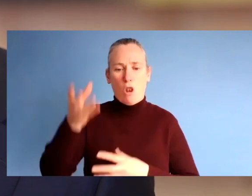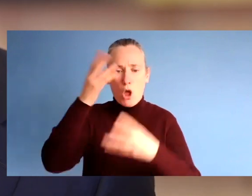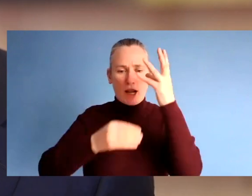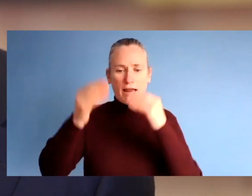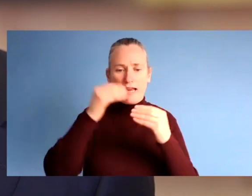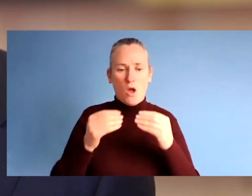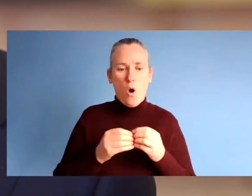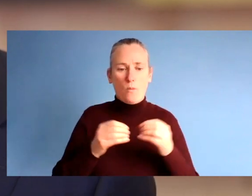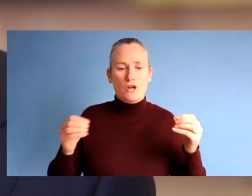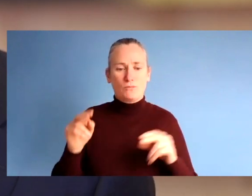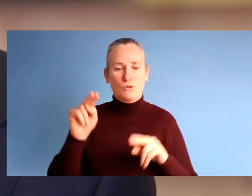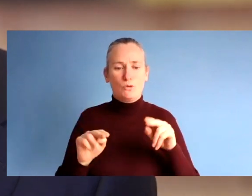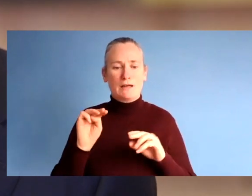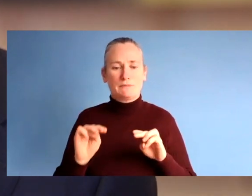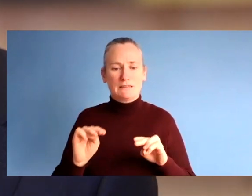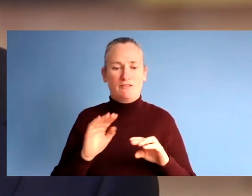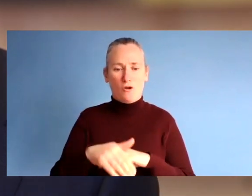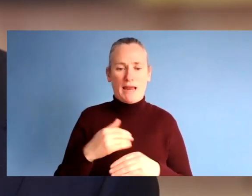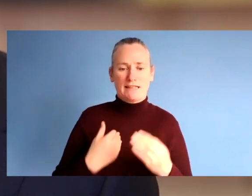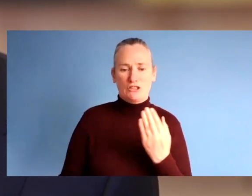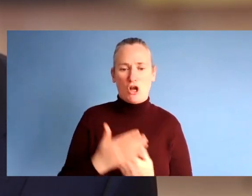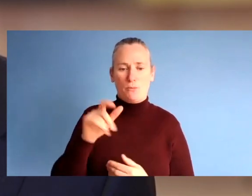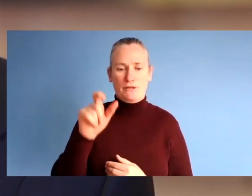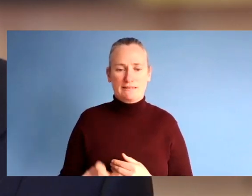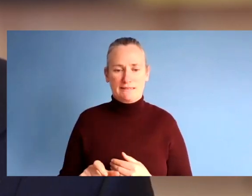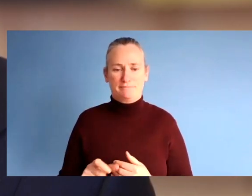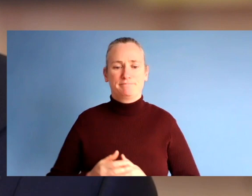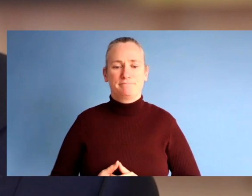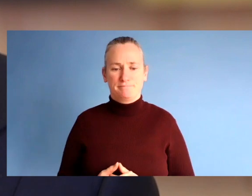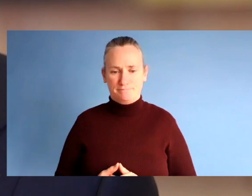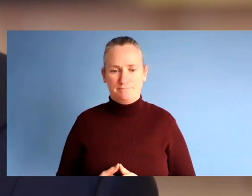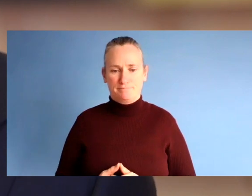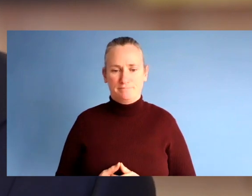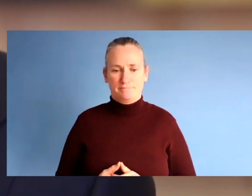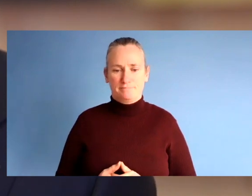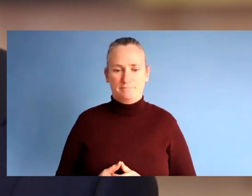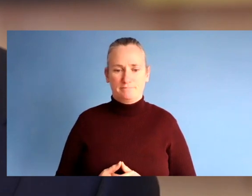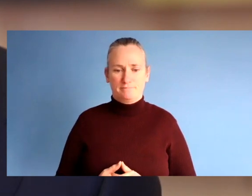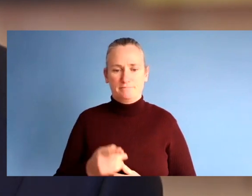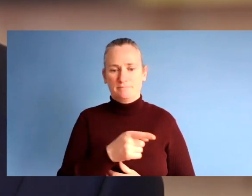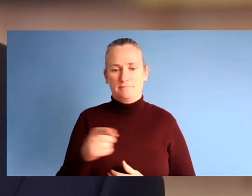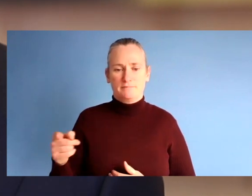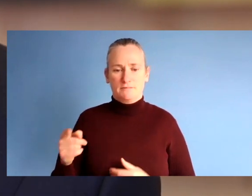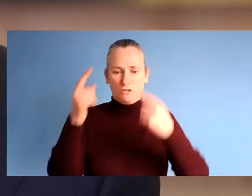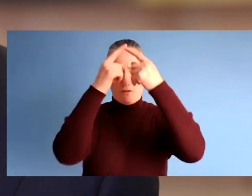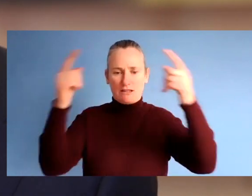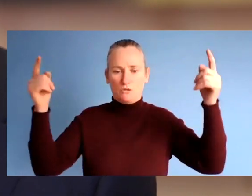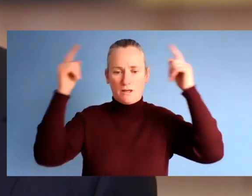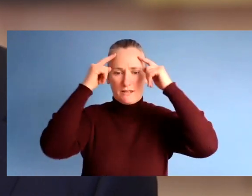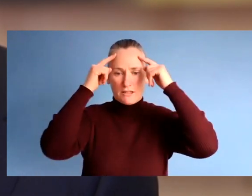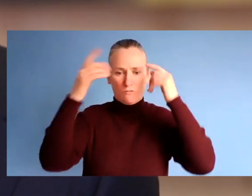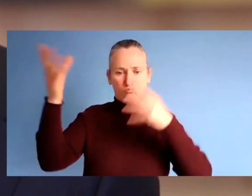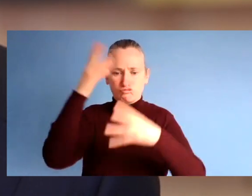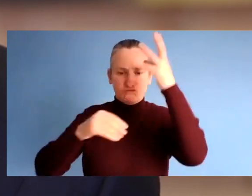ba hairseach de héal an léindom agus na féidirachtaí a bhí amach Róm mar dhuine óg. Mar